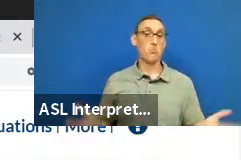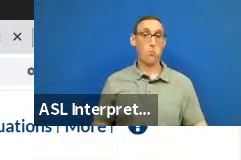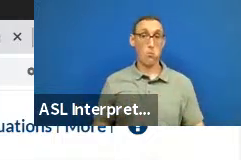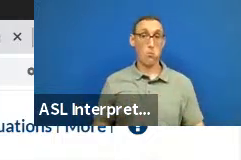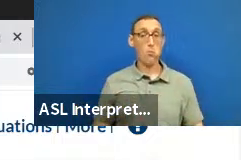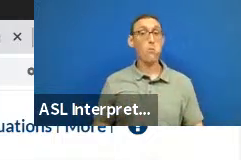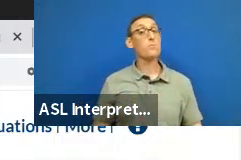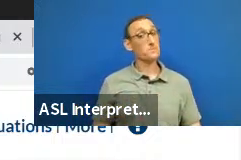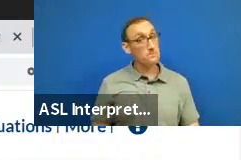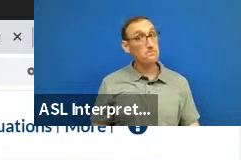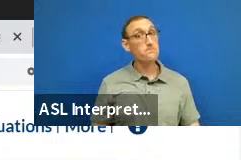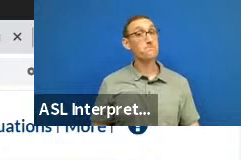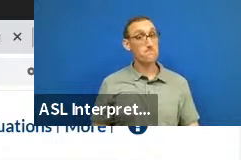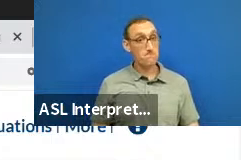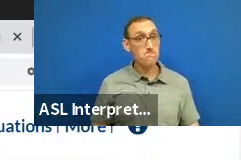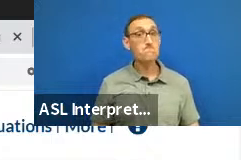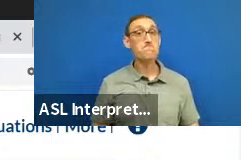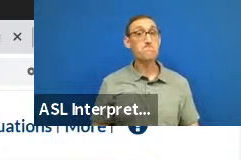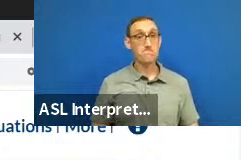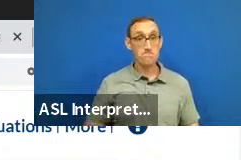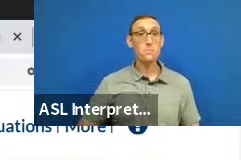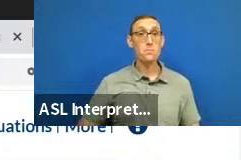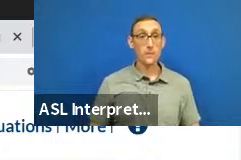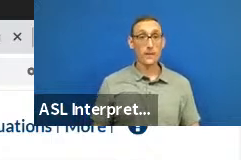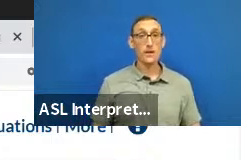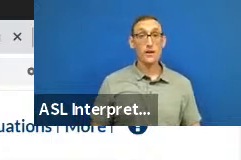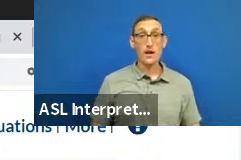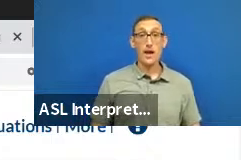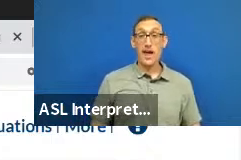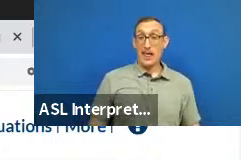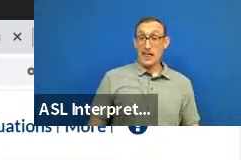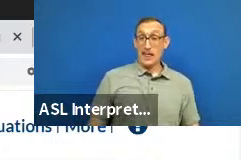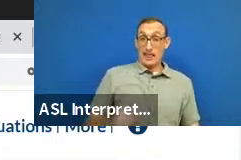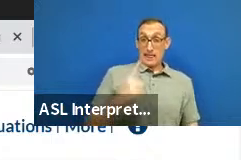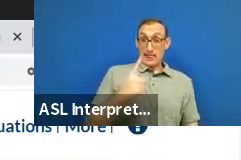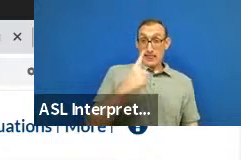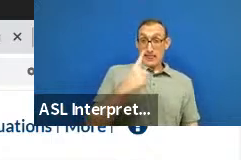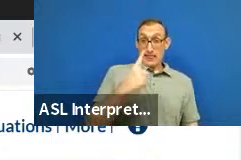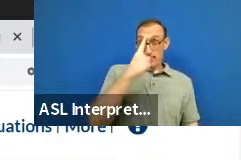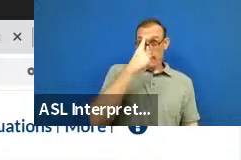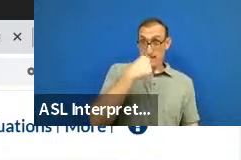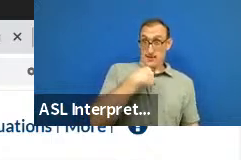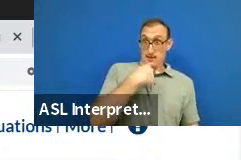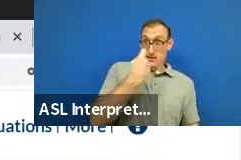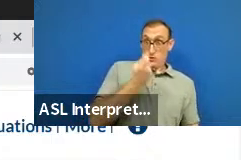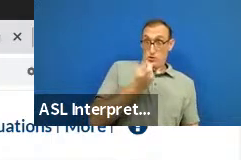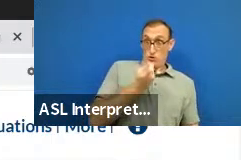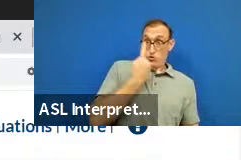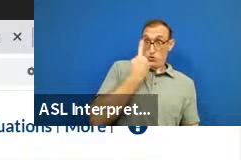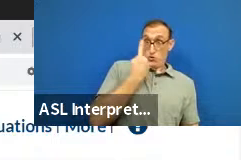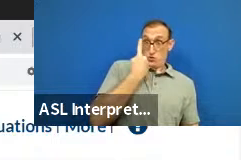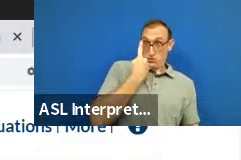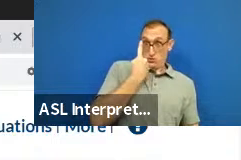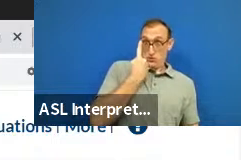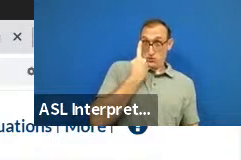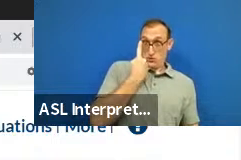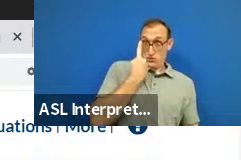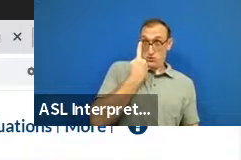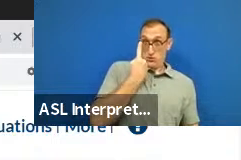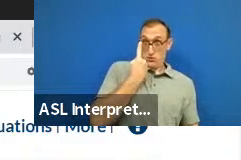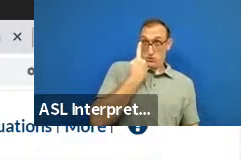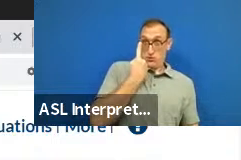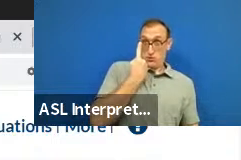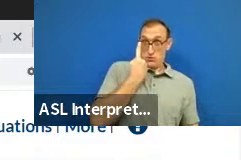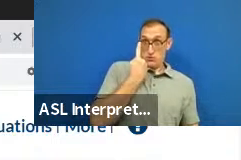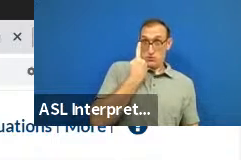Okay. And so what I think I hear is that it's okay for us to move forward and identify our